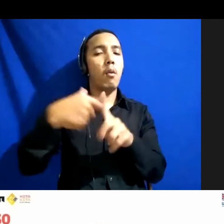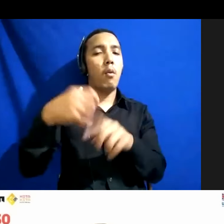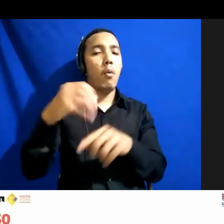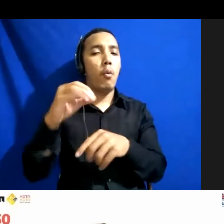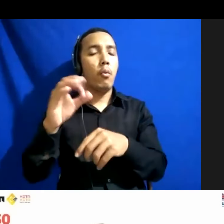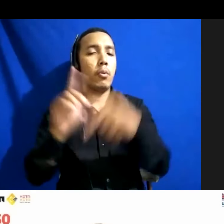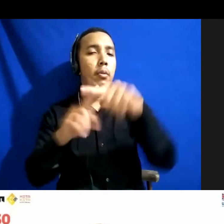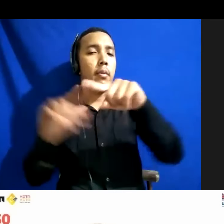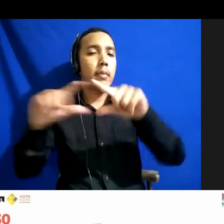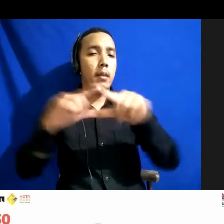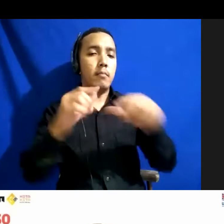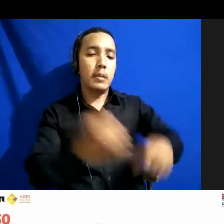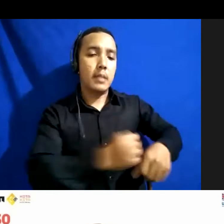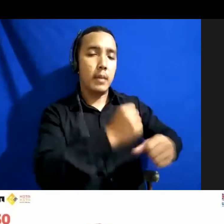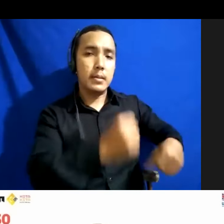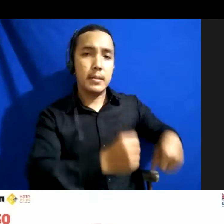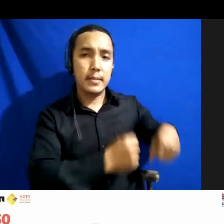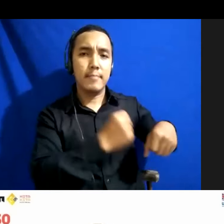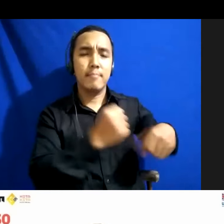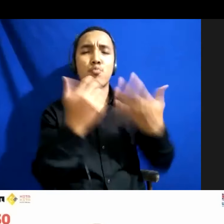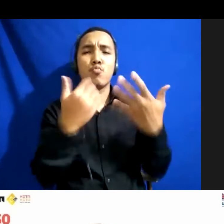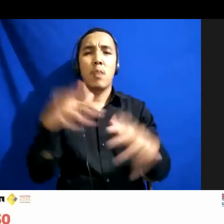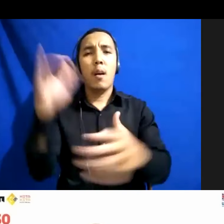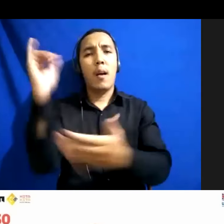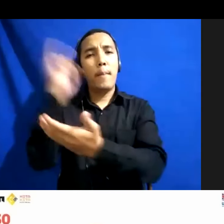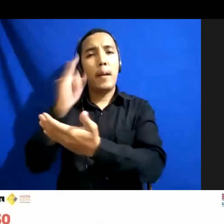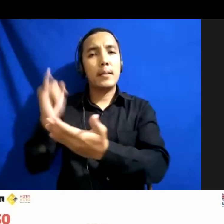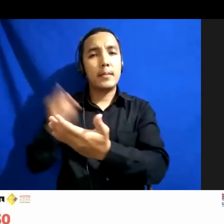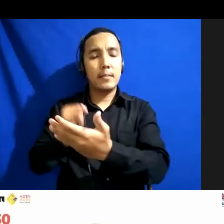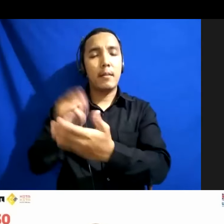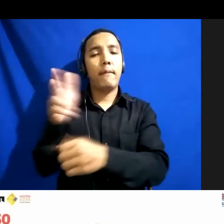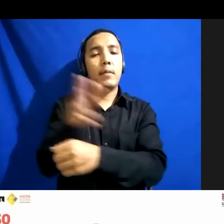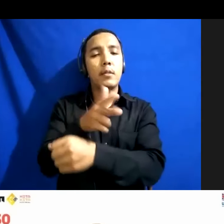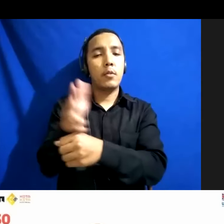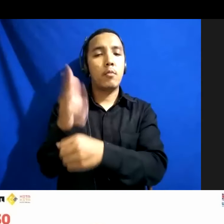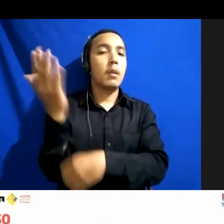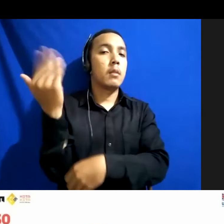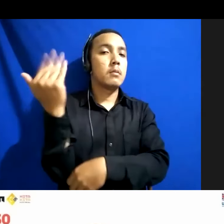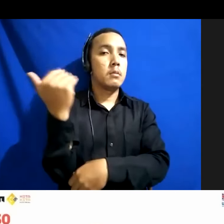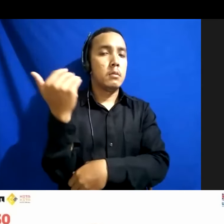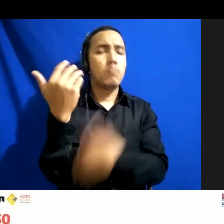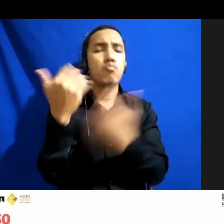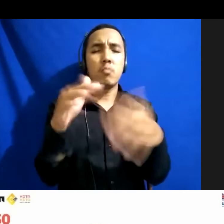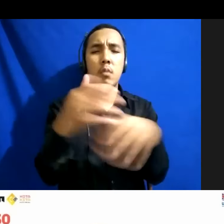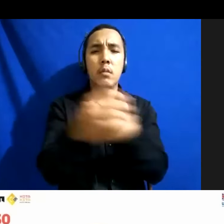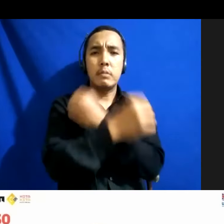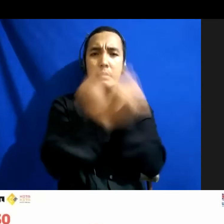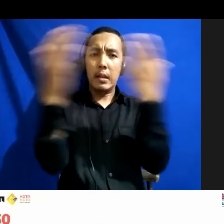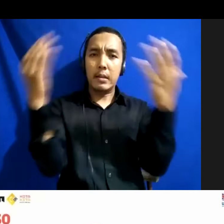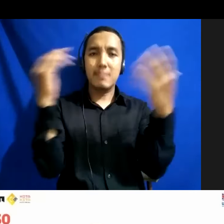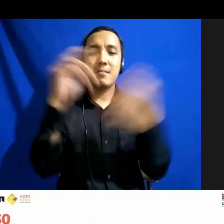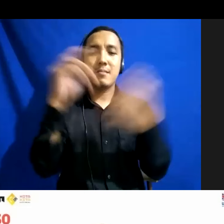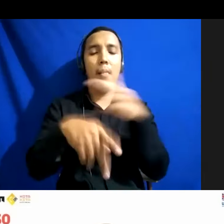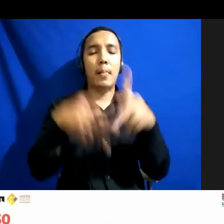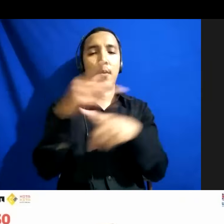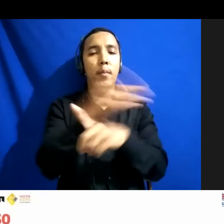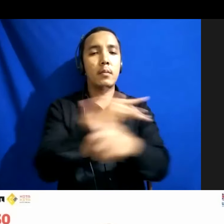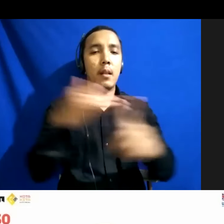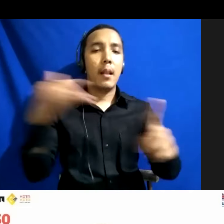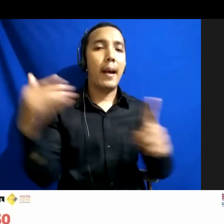in Banjarmasin. So from what we have seen in the video, it is clear that the